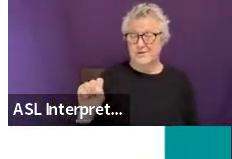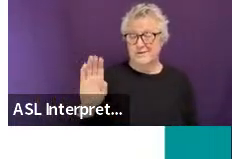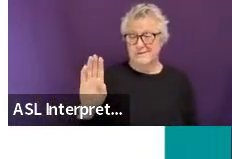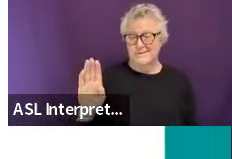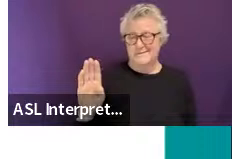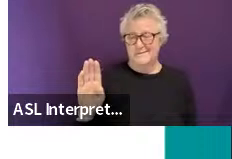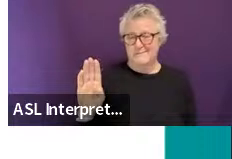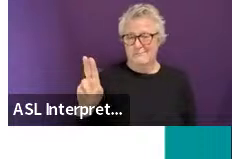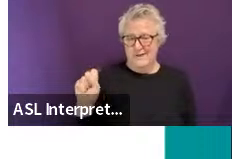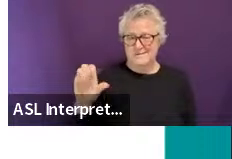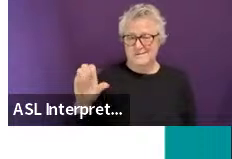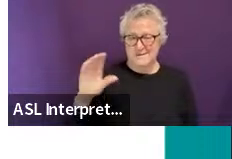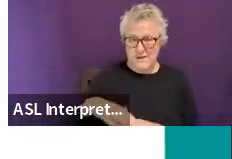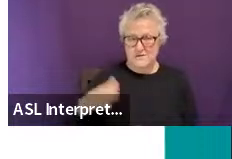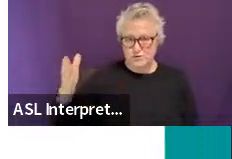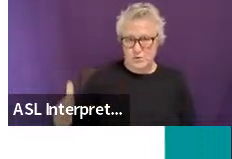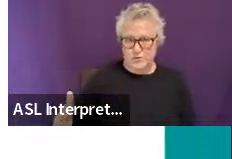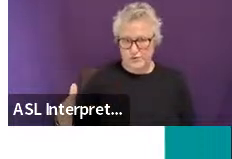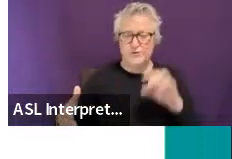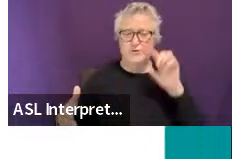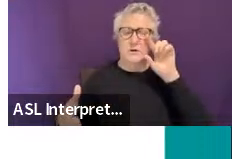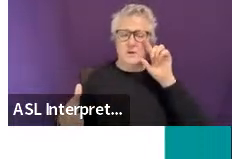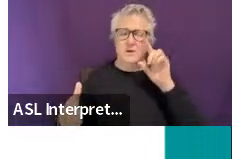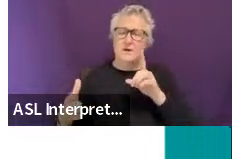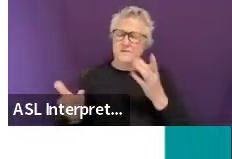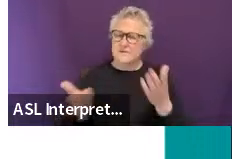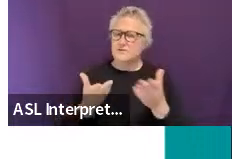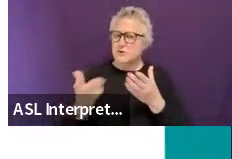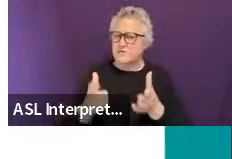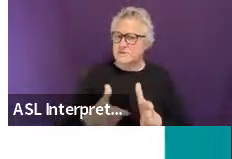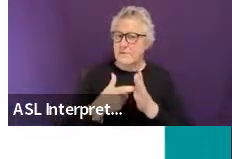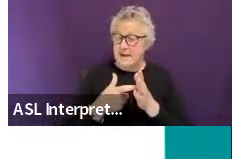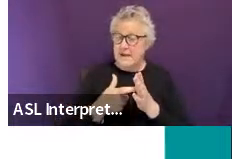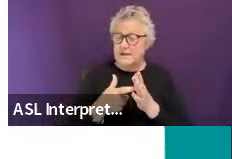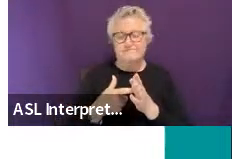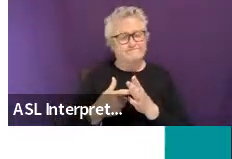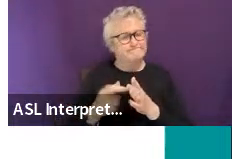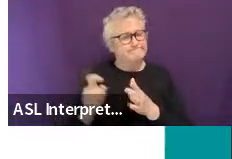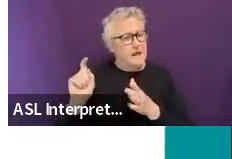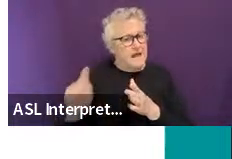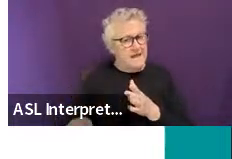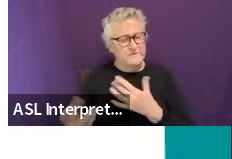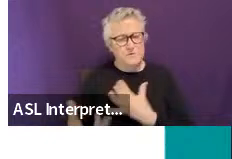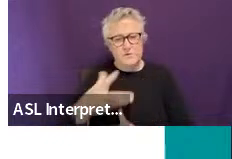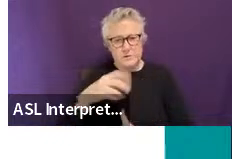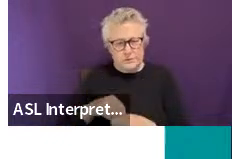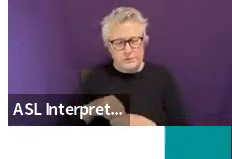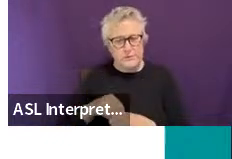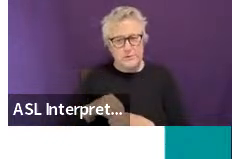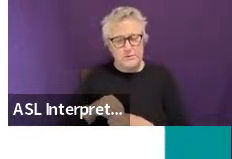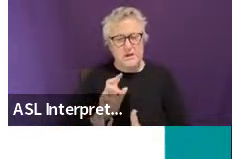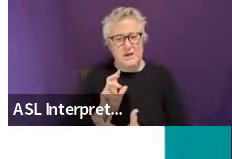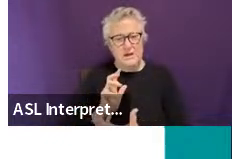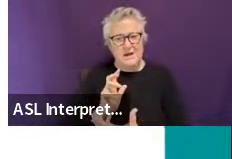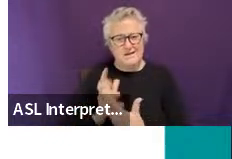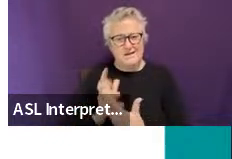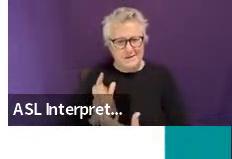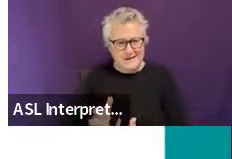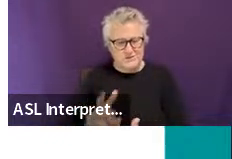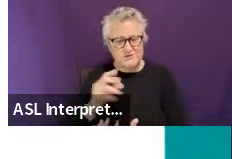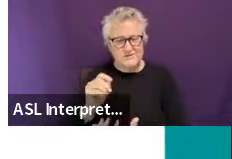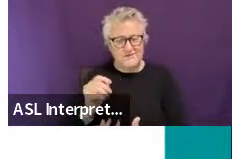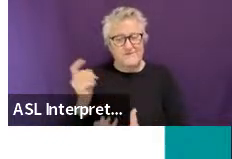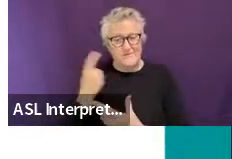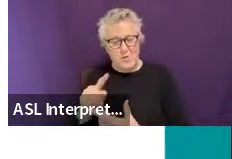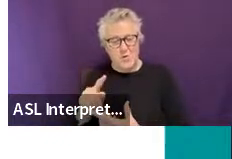the identified markets and attempts to serve demand. It would need to include a combination of bus rapid transit and light rail transit